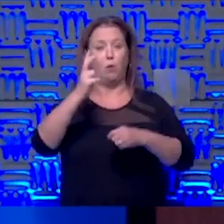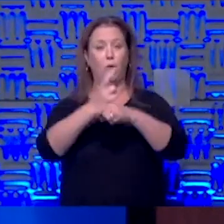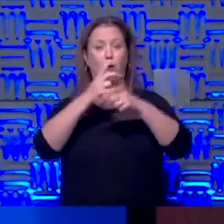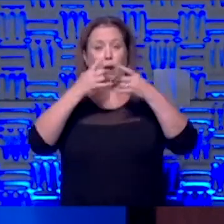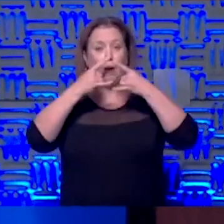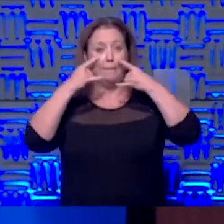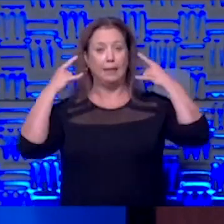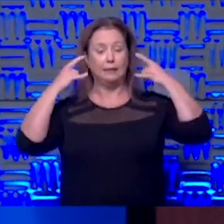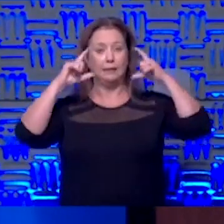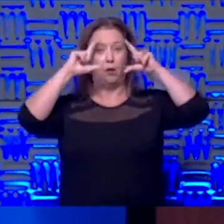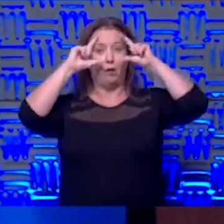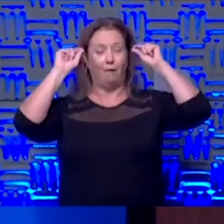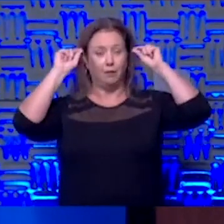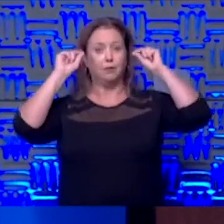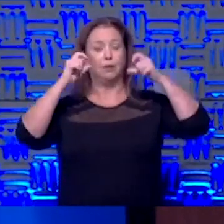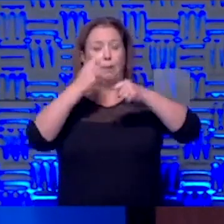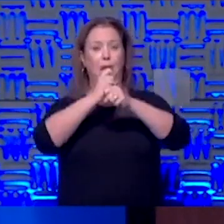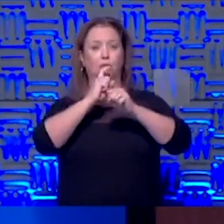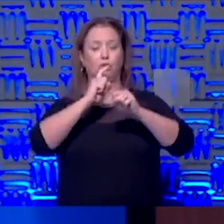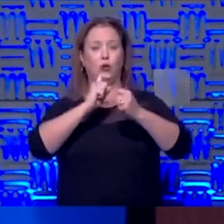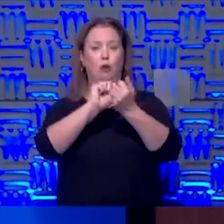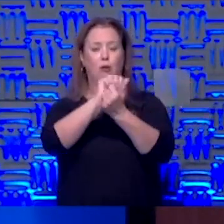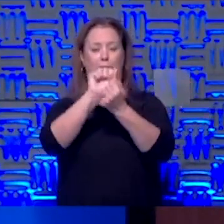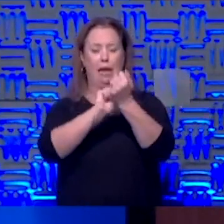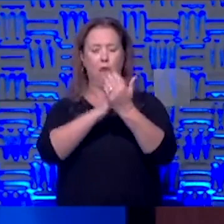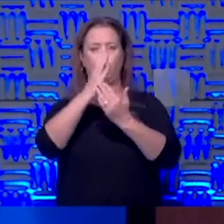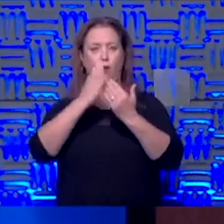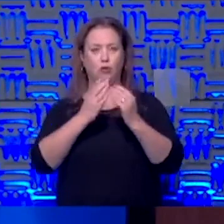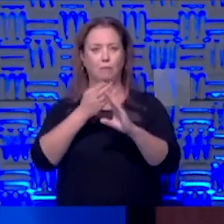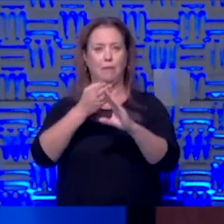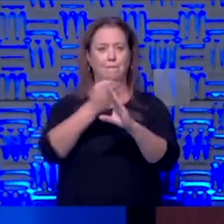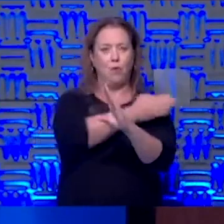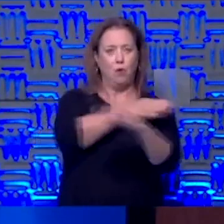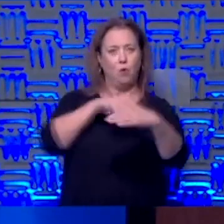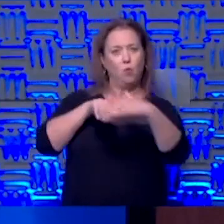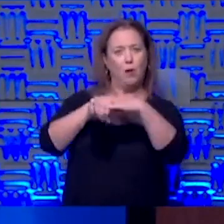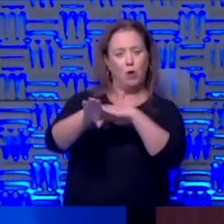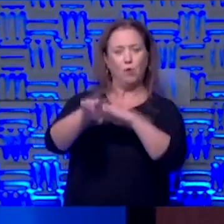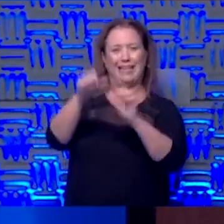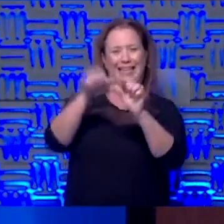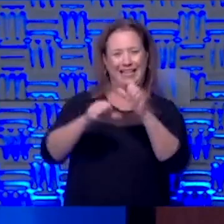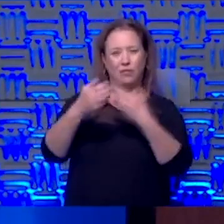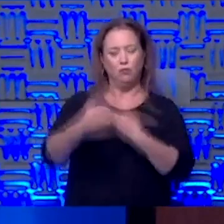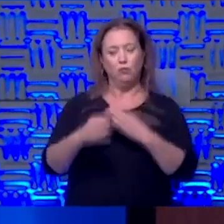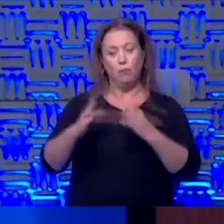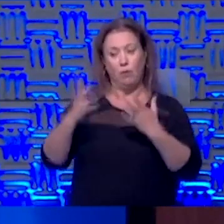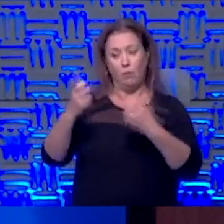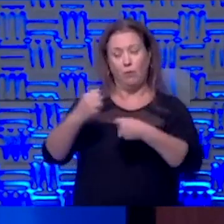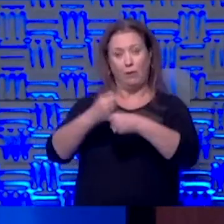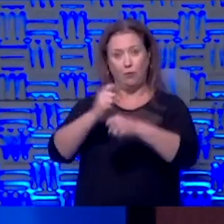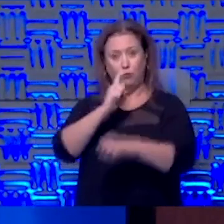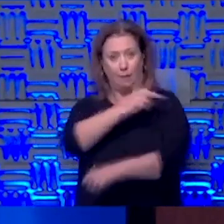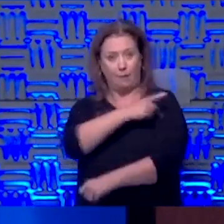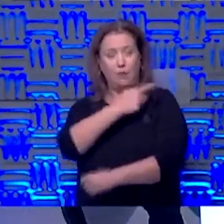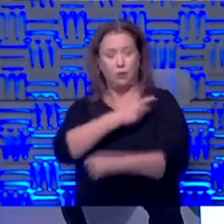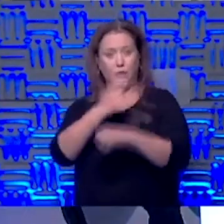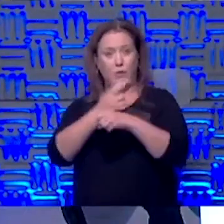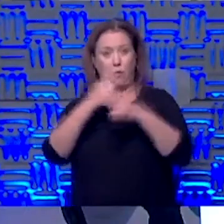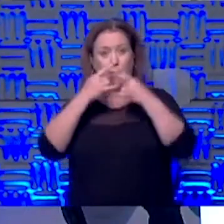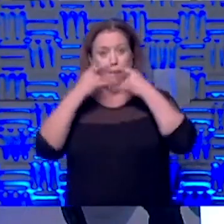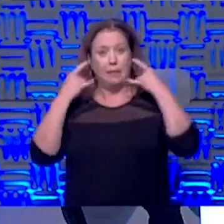we have our goggles, and we make sure we have great hand hygiene before we go in every room. And we want the patients to have a mask on as well,